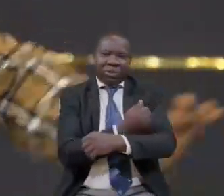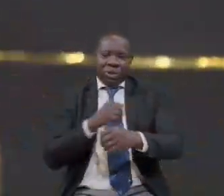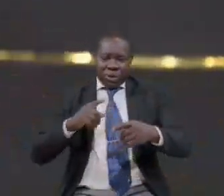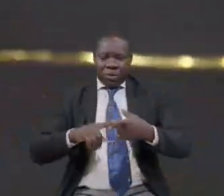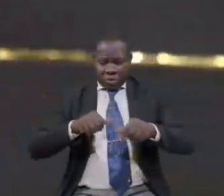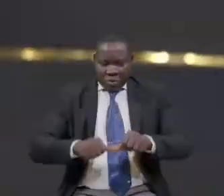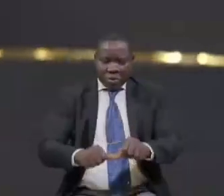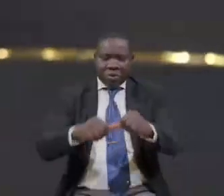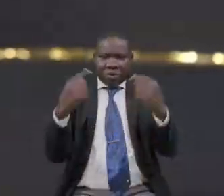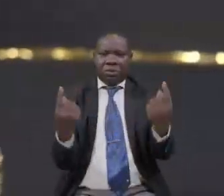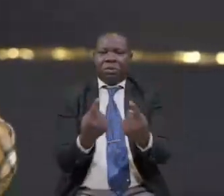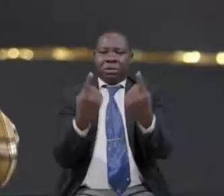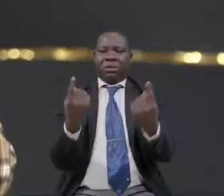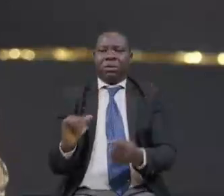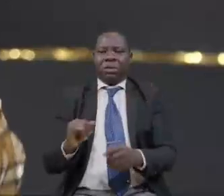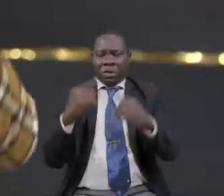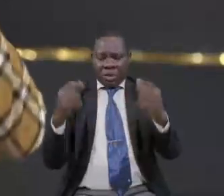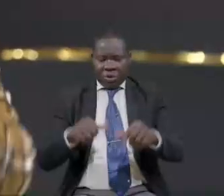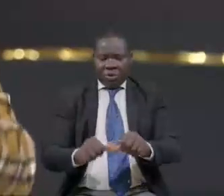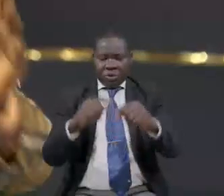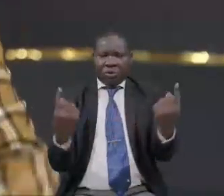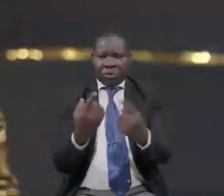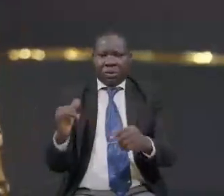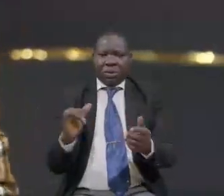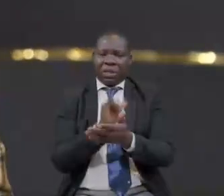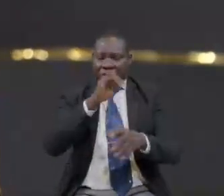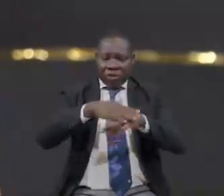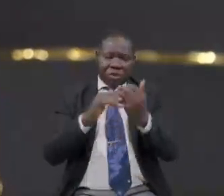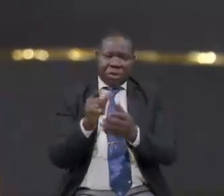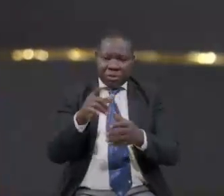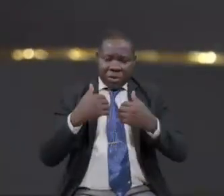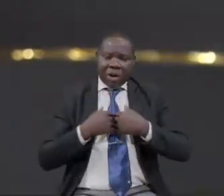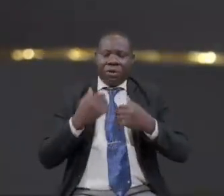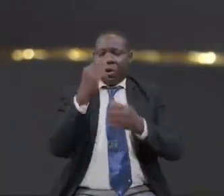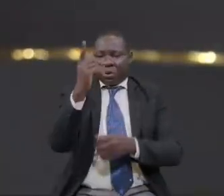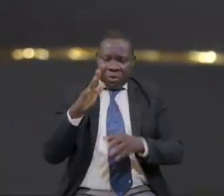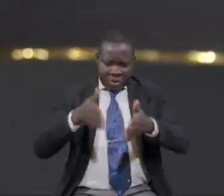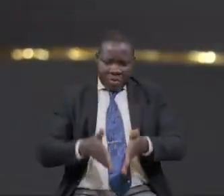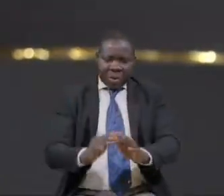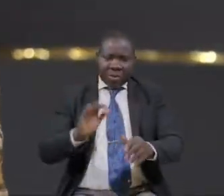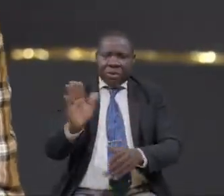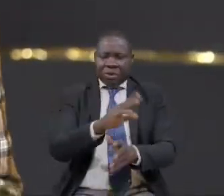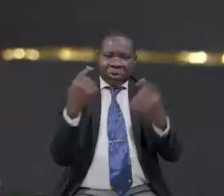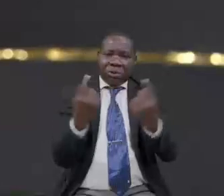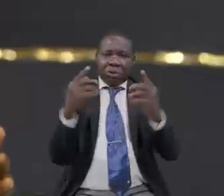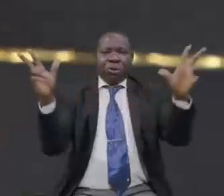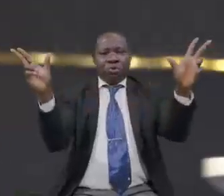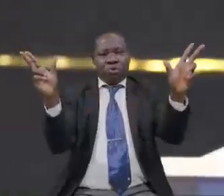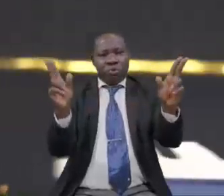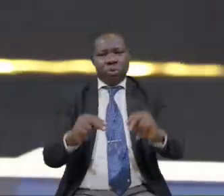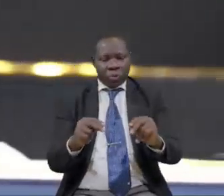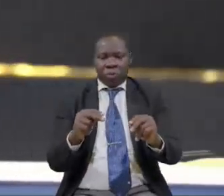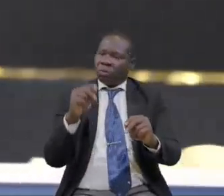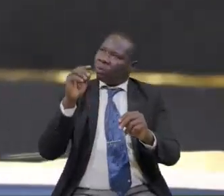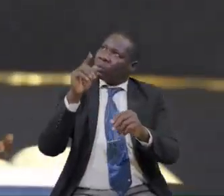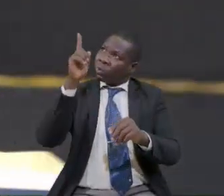on sinning. You're a child of God. God condones your sin. No, he does not. He didn't